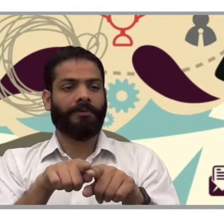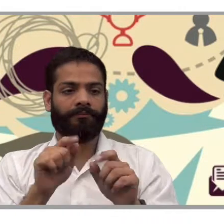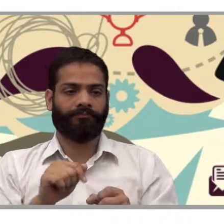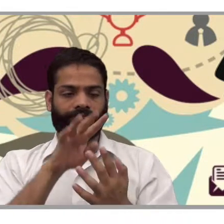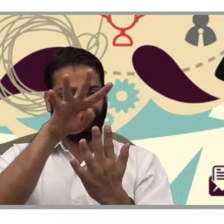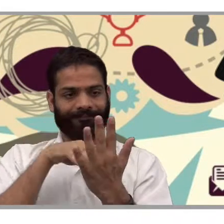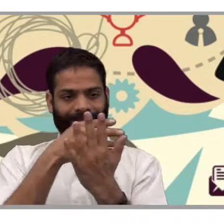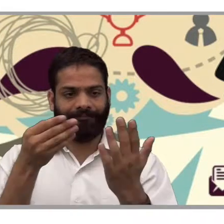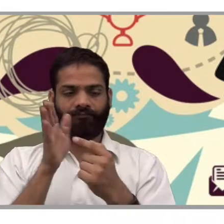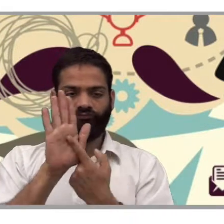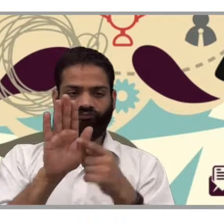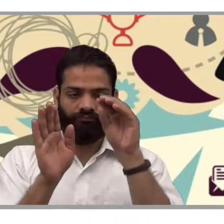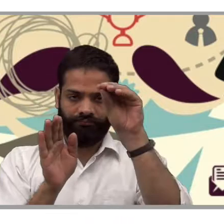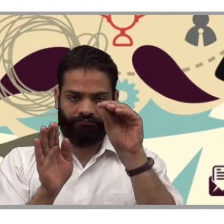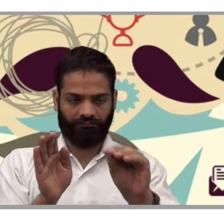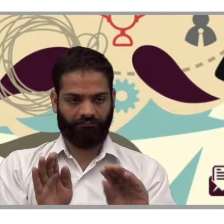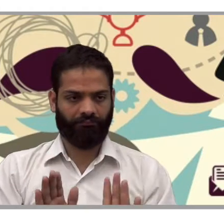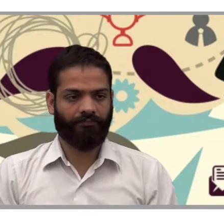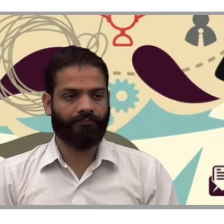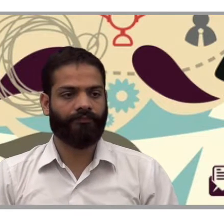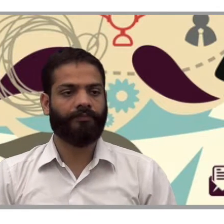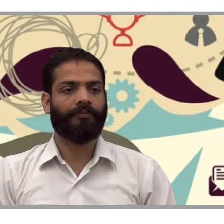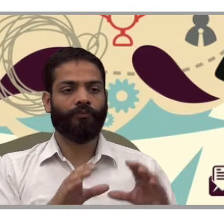in the following way.